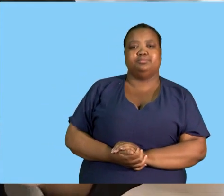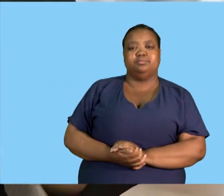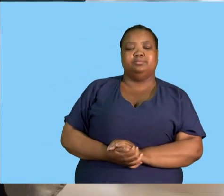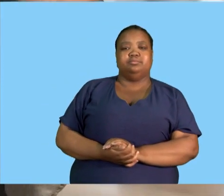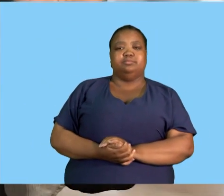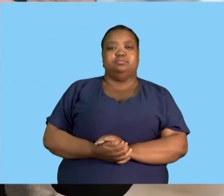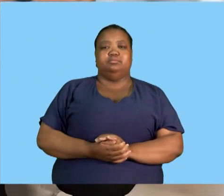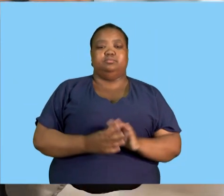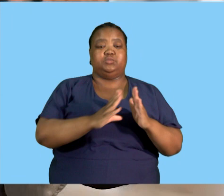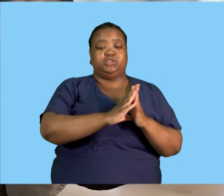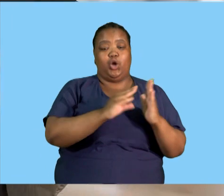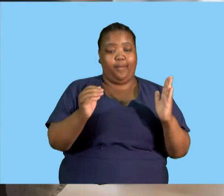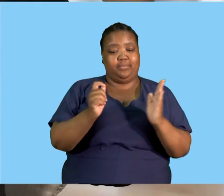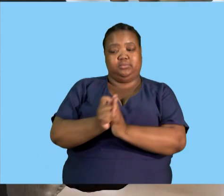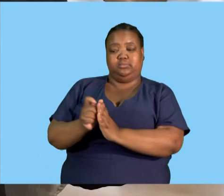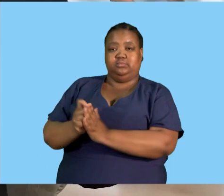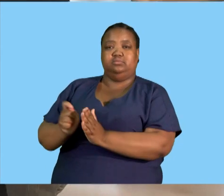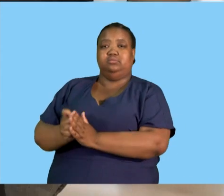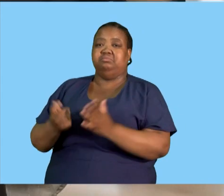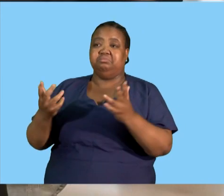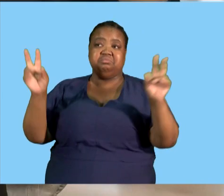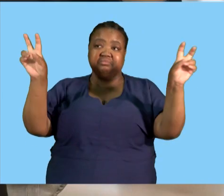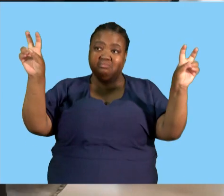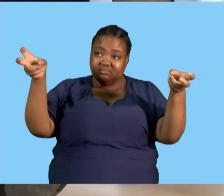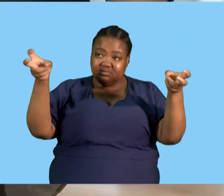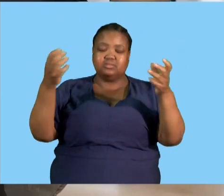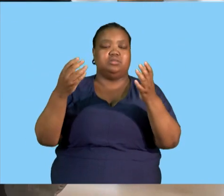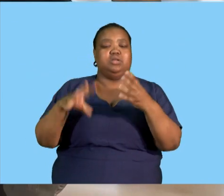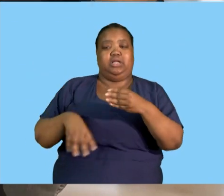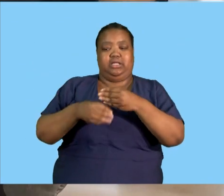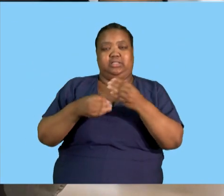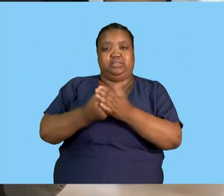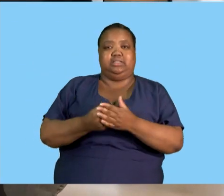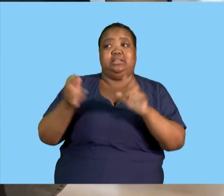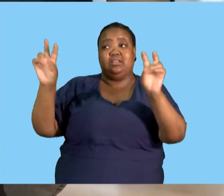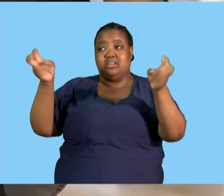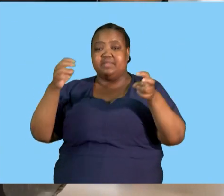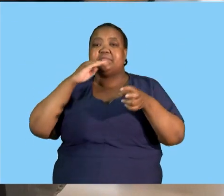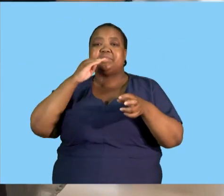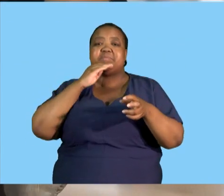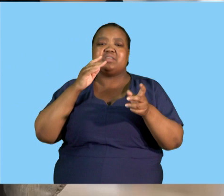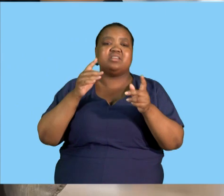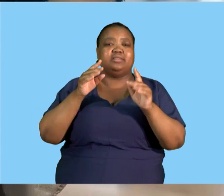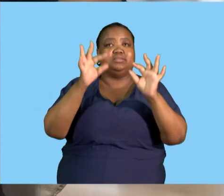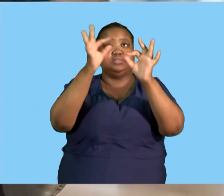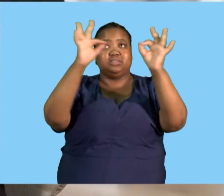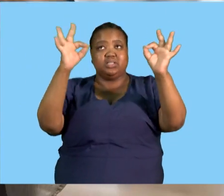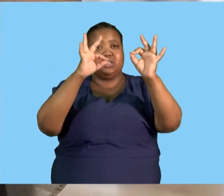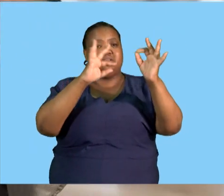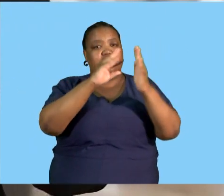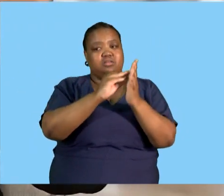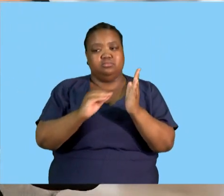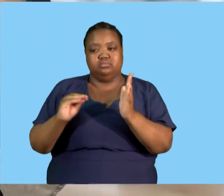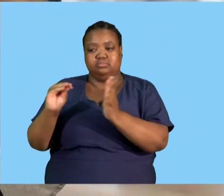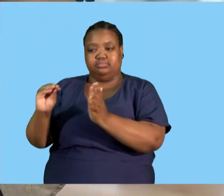be changed. That is you quoting. You can even put the inverted commas, and when you put the inverted commas, meaning there's nothing that is going to be changed. You